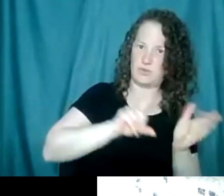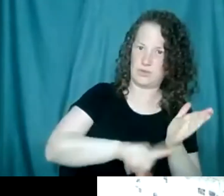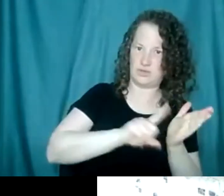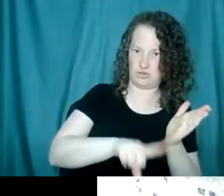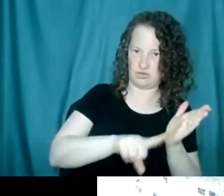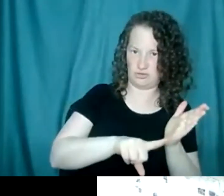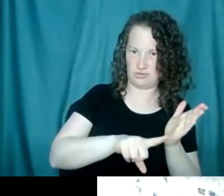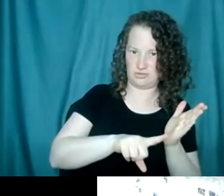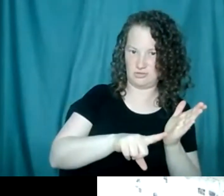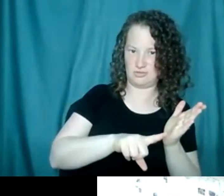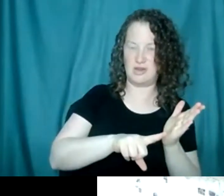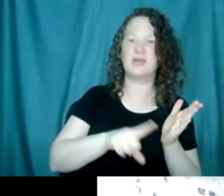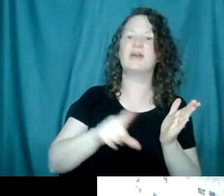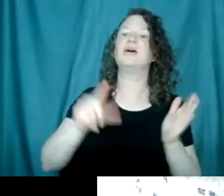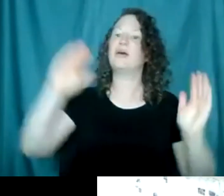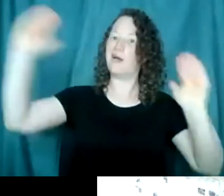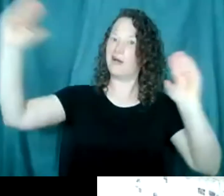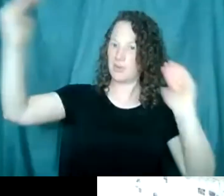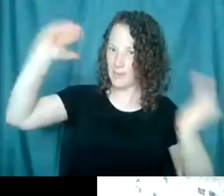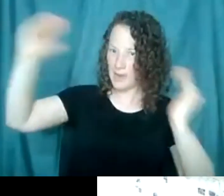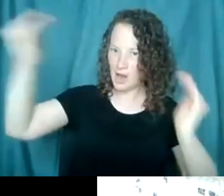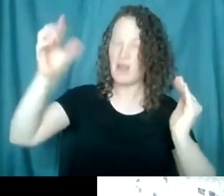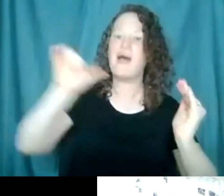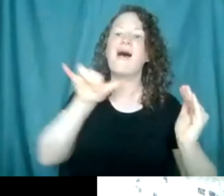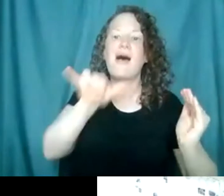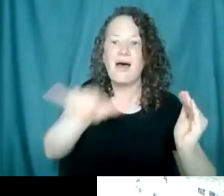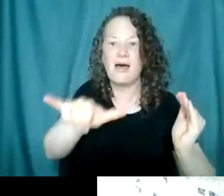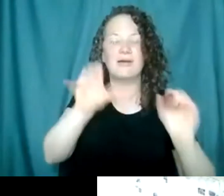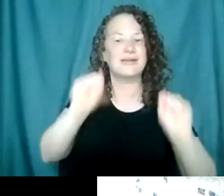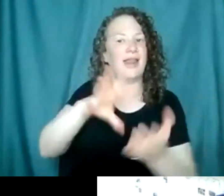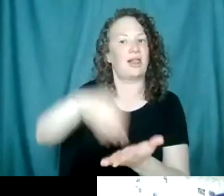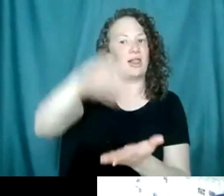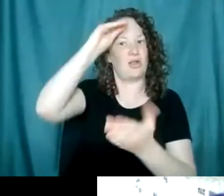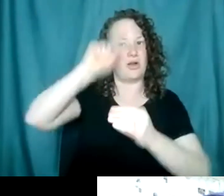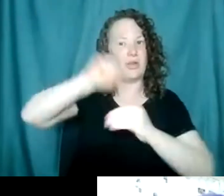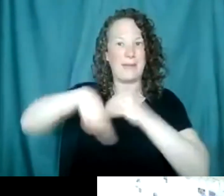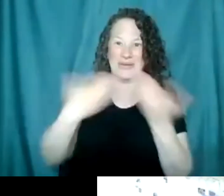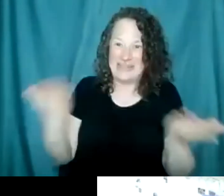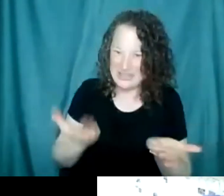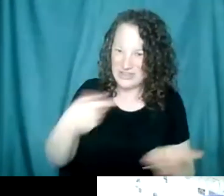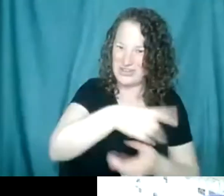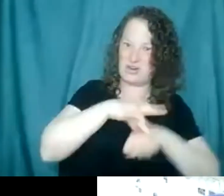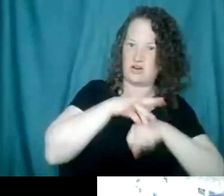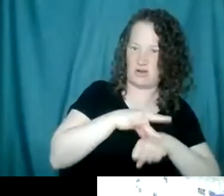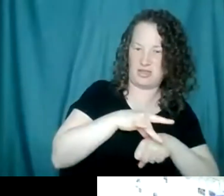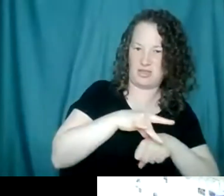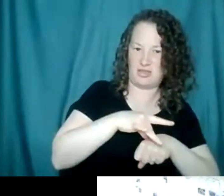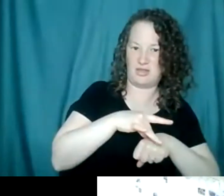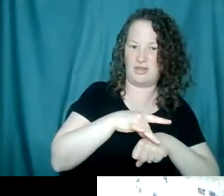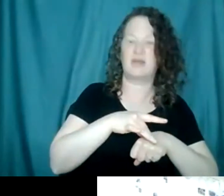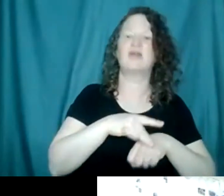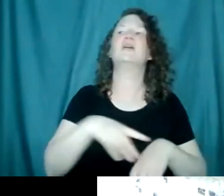questions, to really understand how systems have evolved here on Earth, but